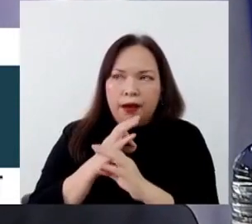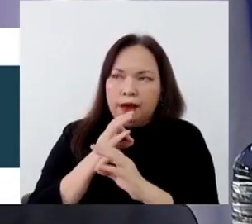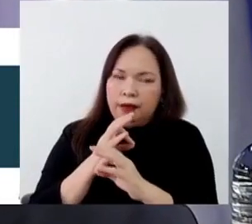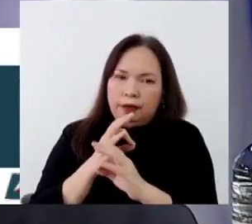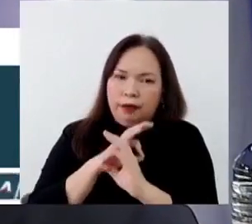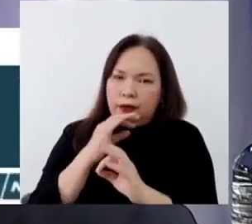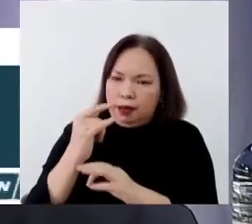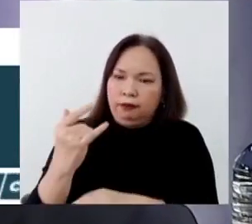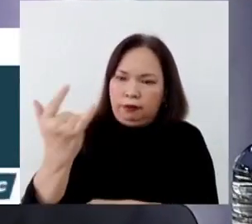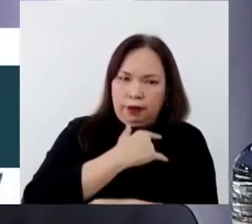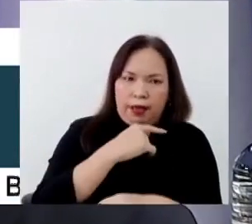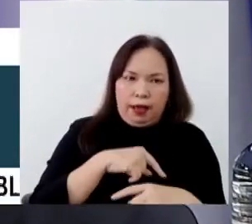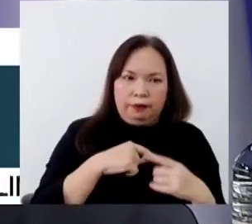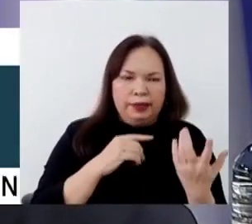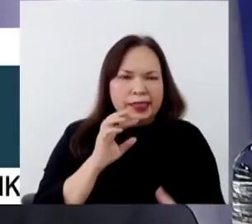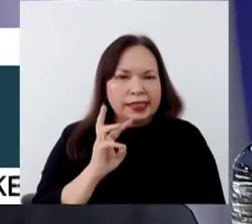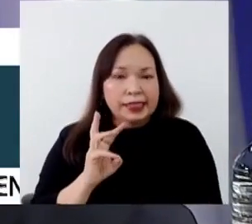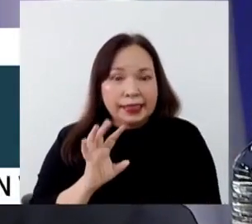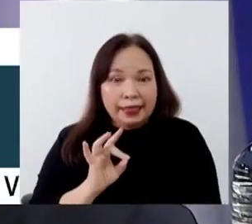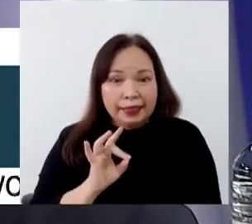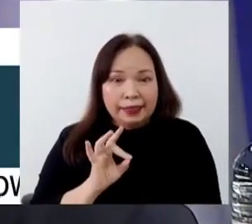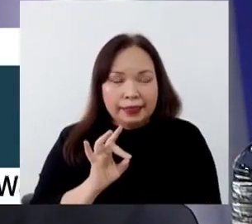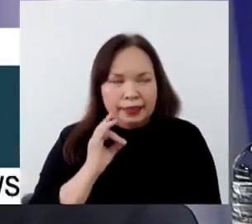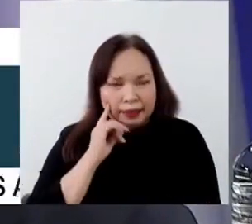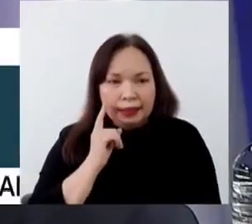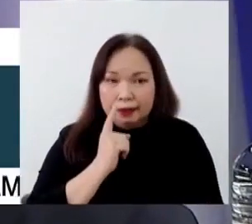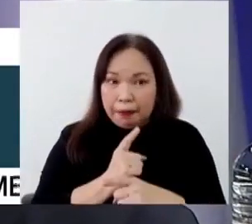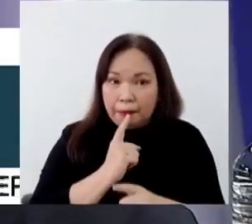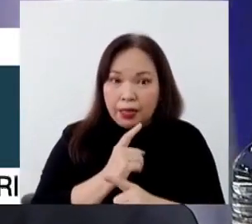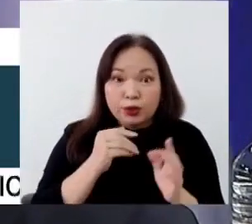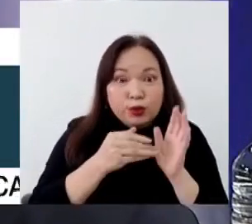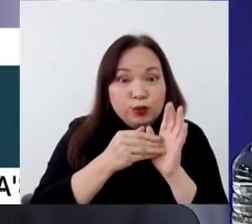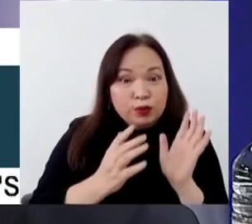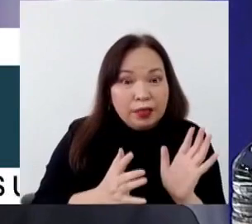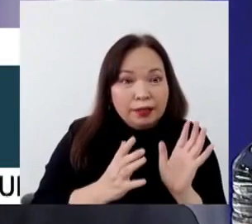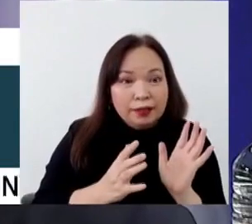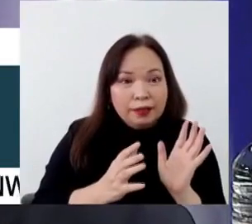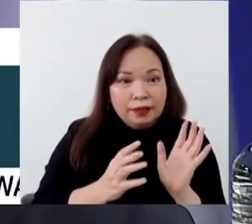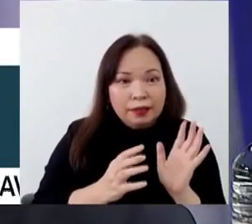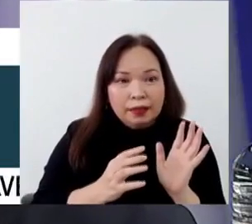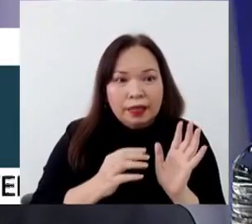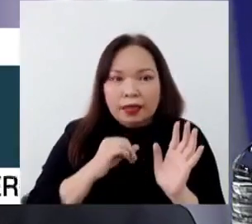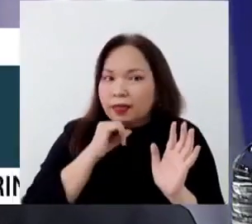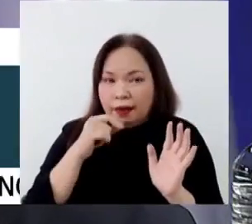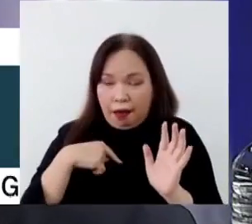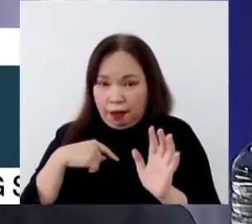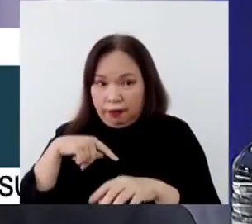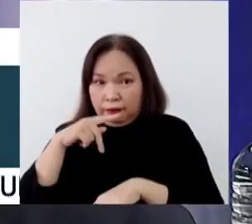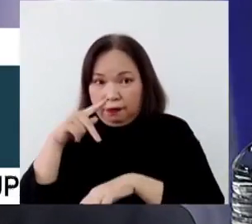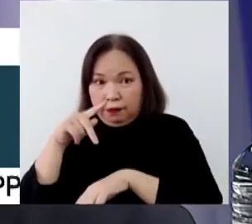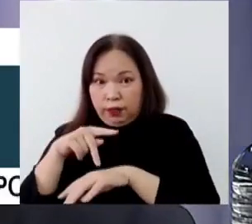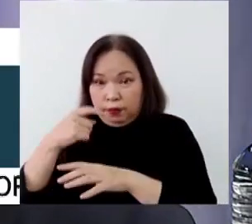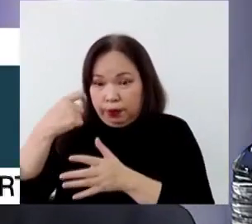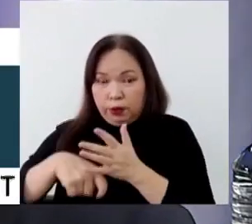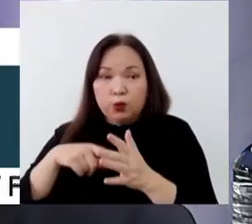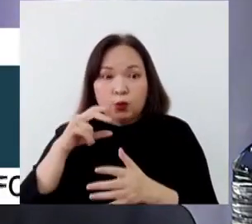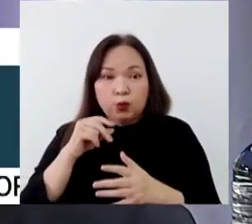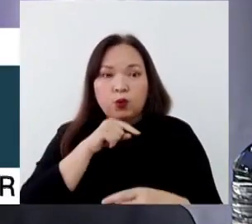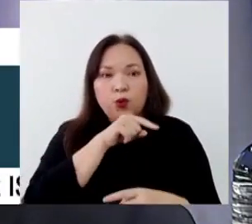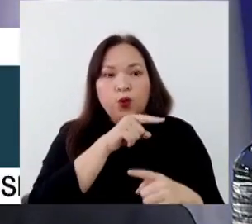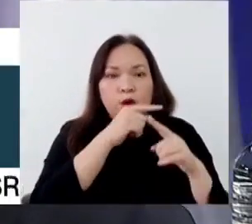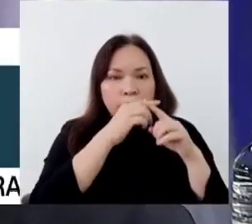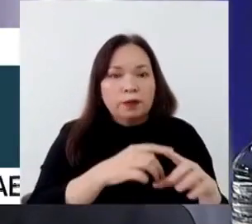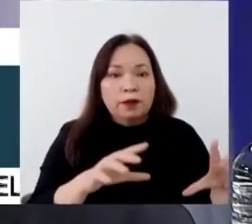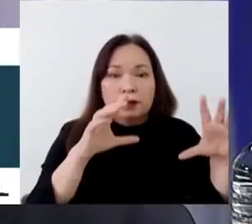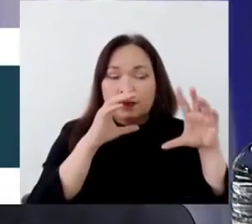already arrived about 68, I believe, if the number is right. They're not at our expense because these were upon the conclusion of their studies